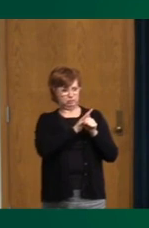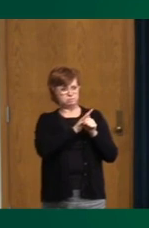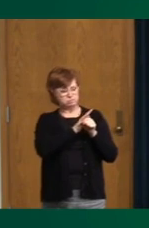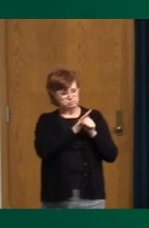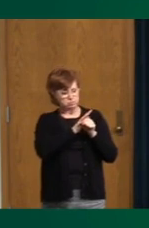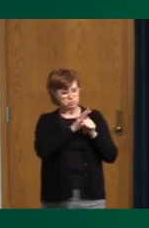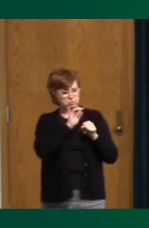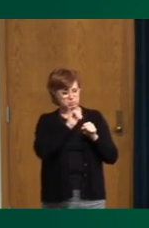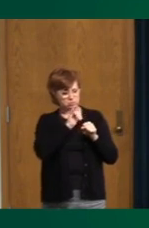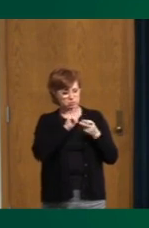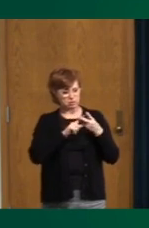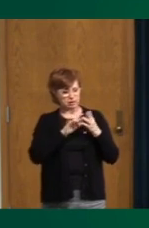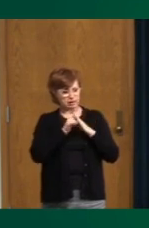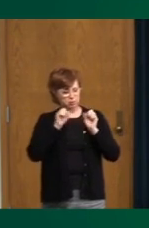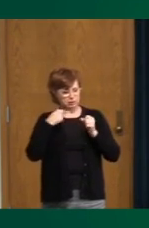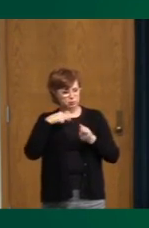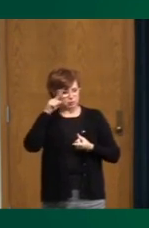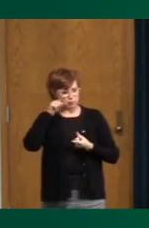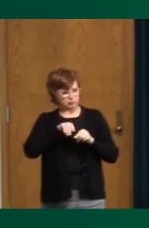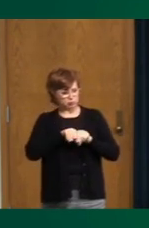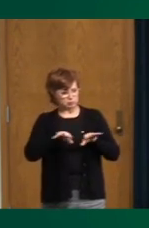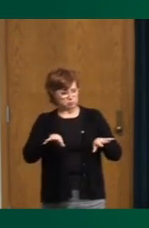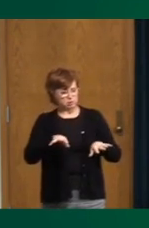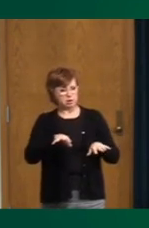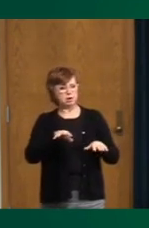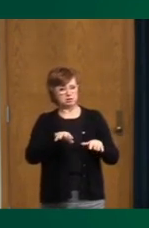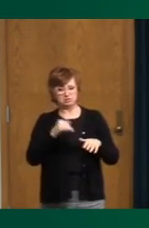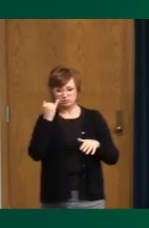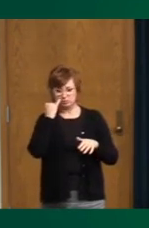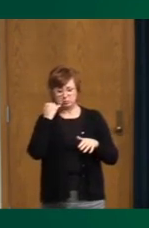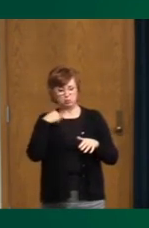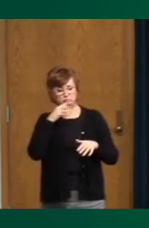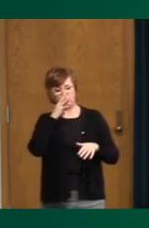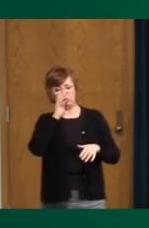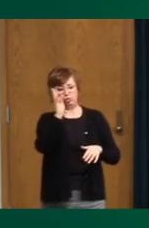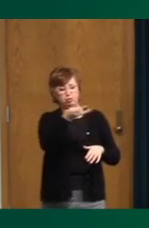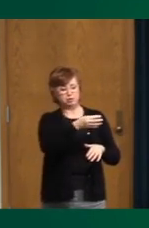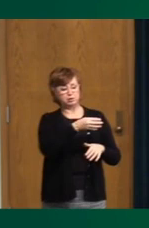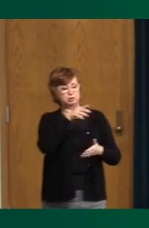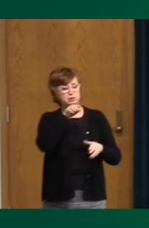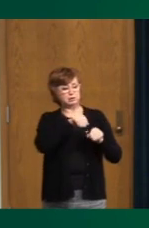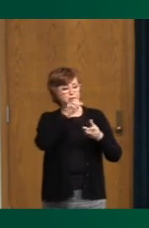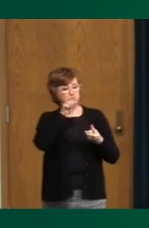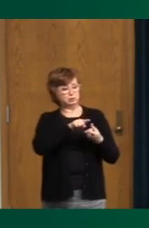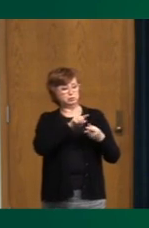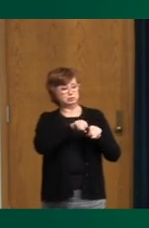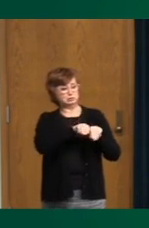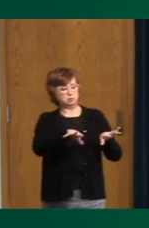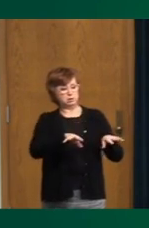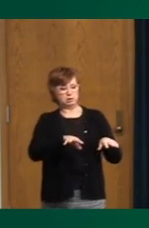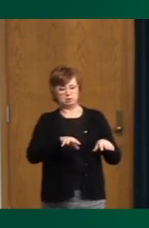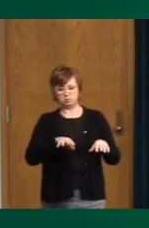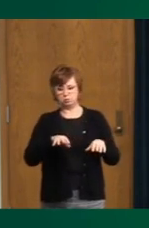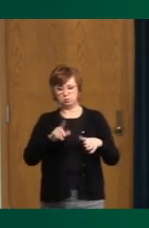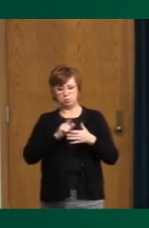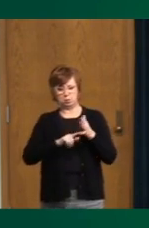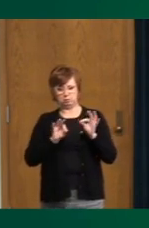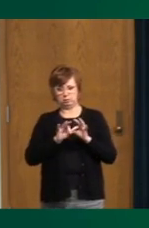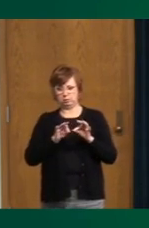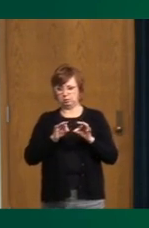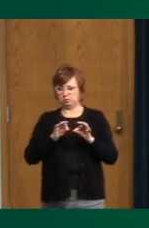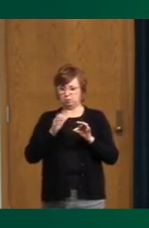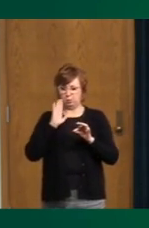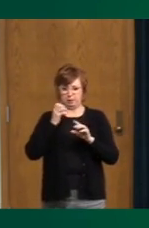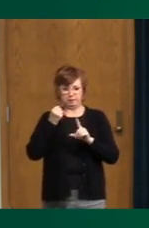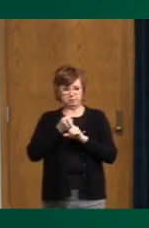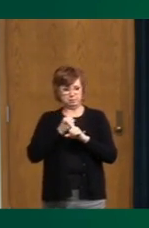do to reduce that transmission, what the consequences of not reducing that transmission are, not only with respect to our healthcare system, but what